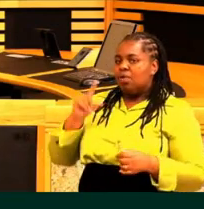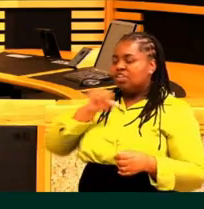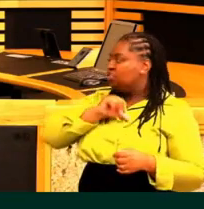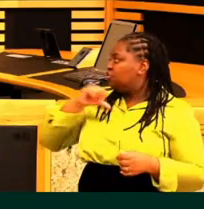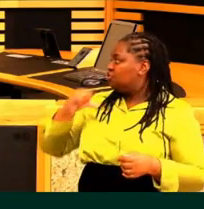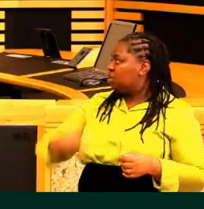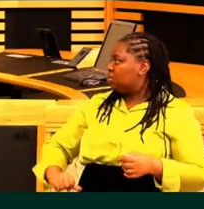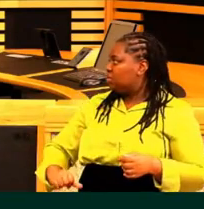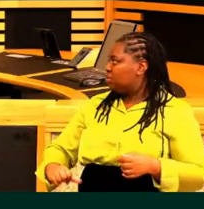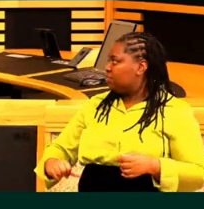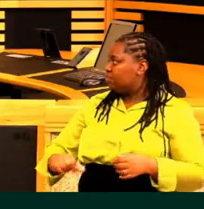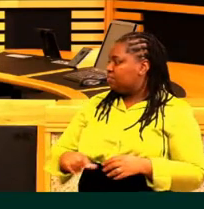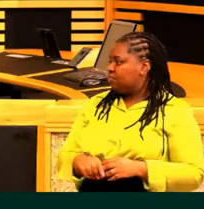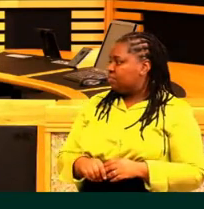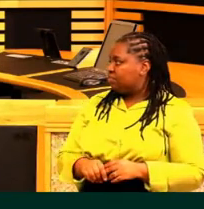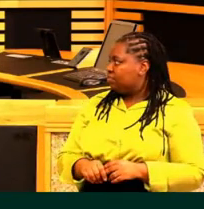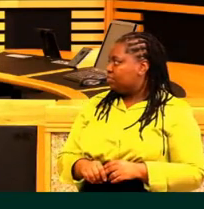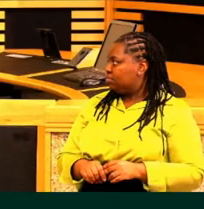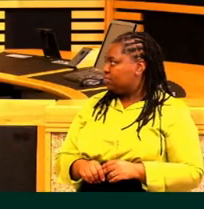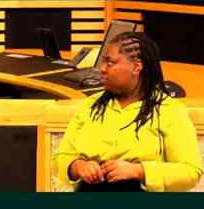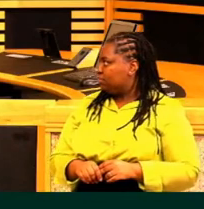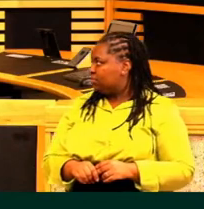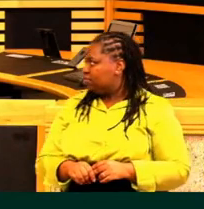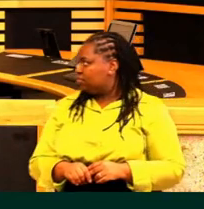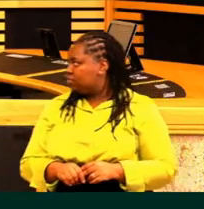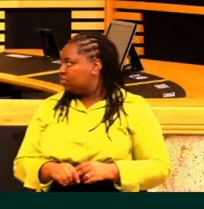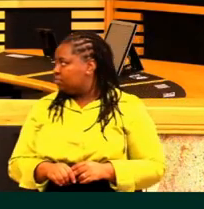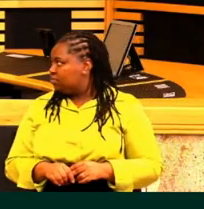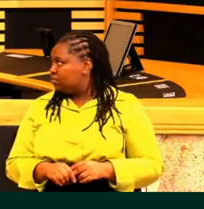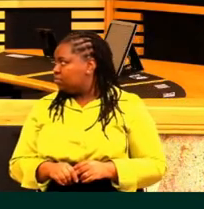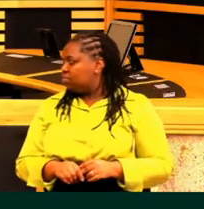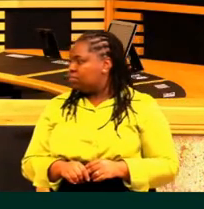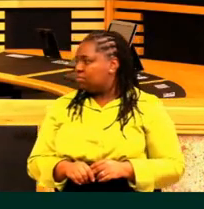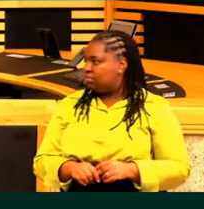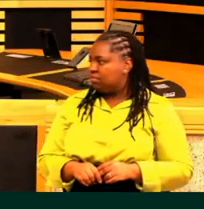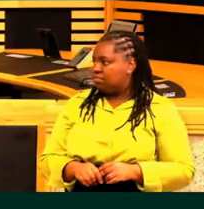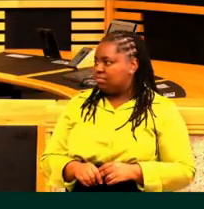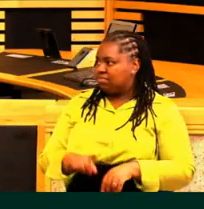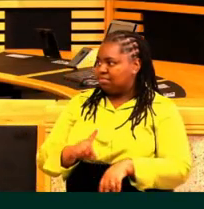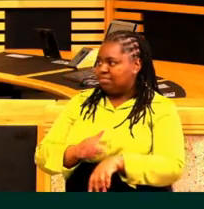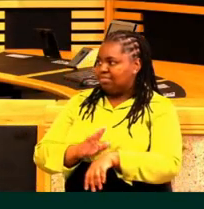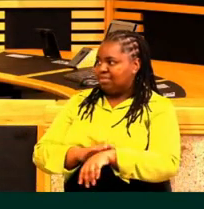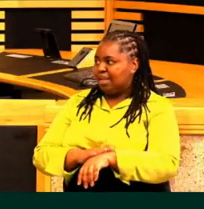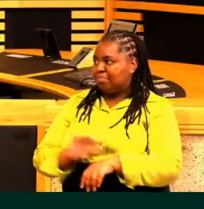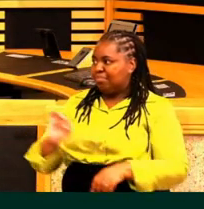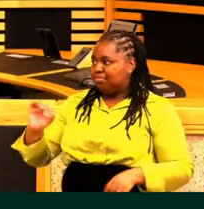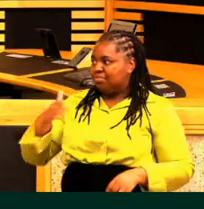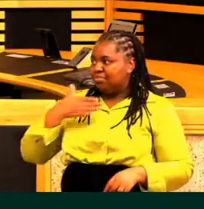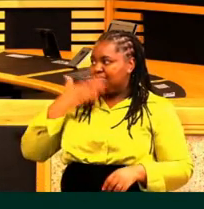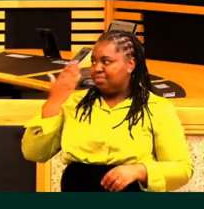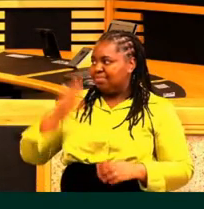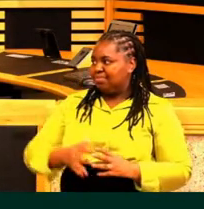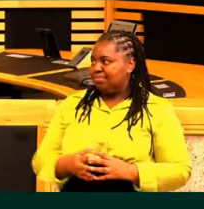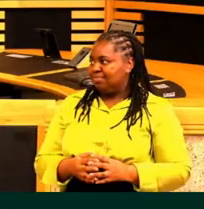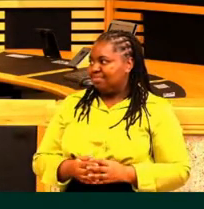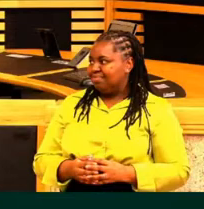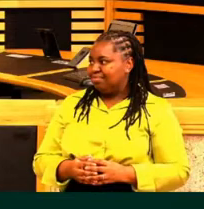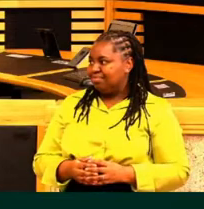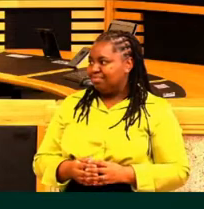is an example right remember time is up thank